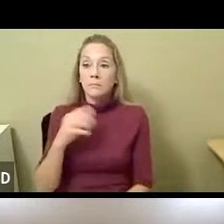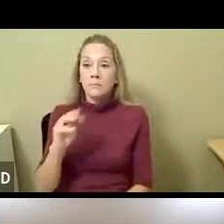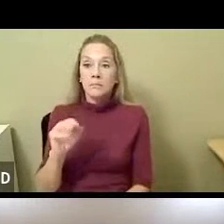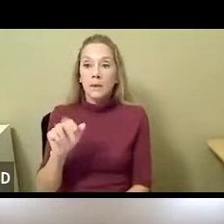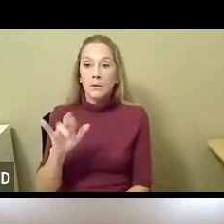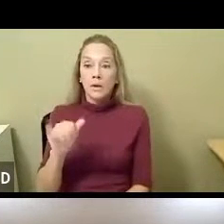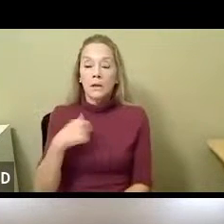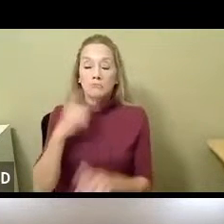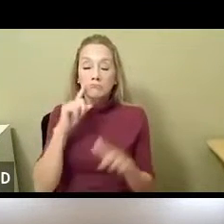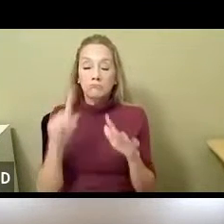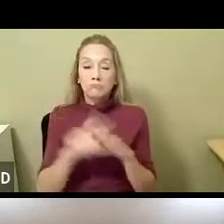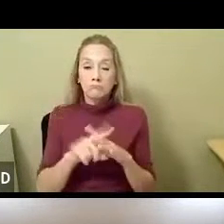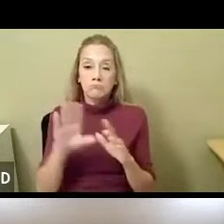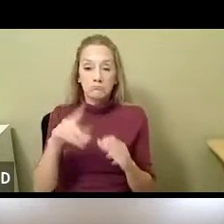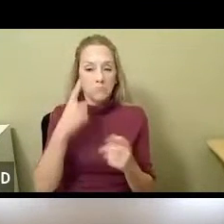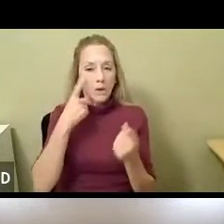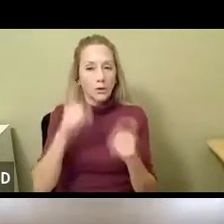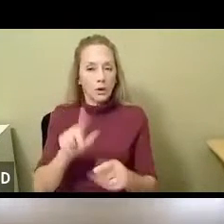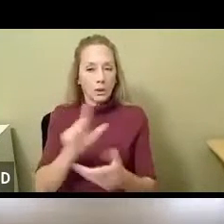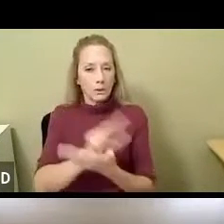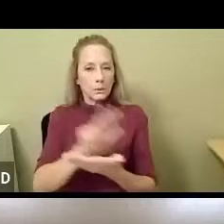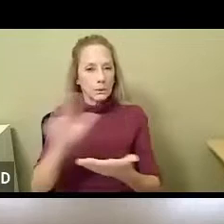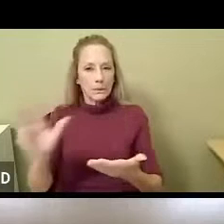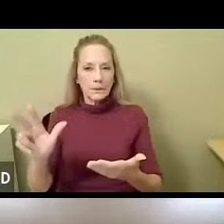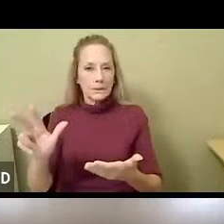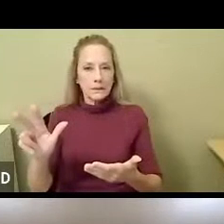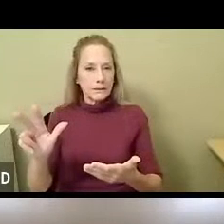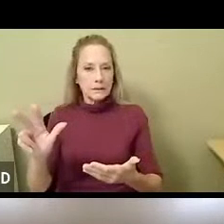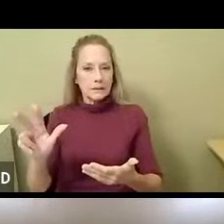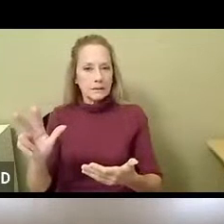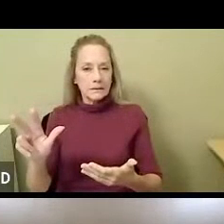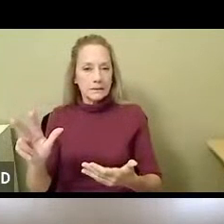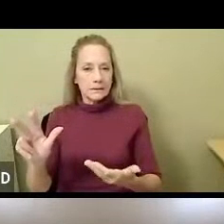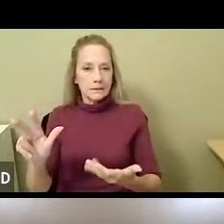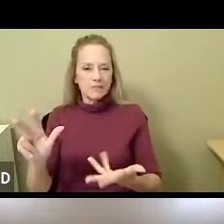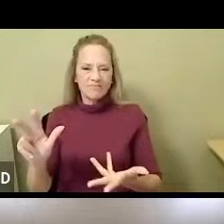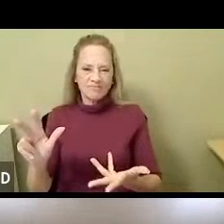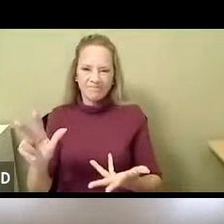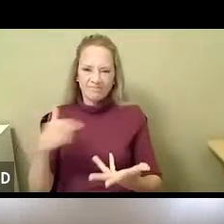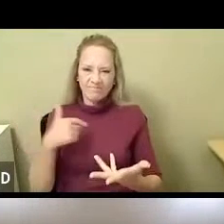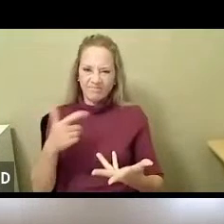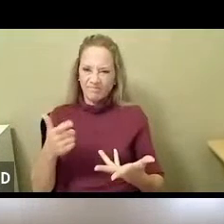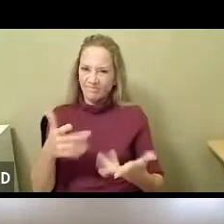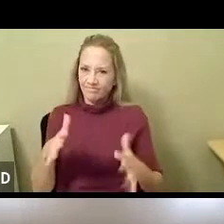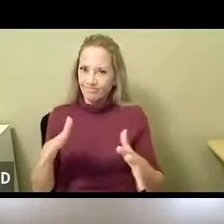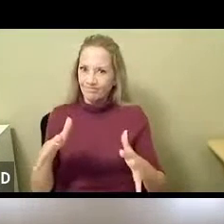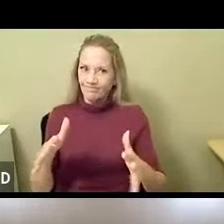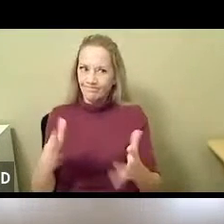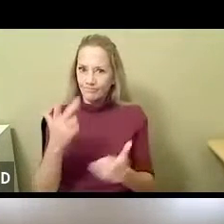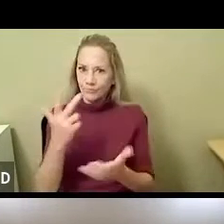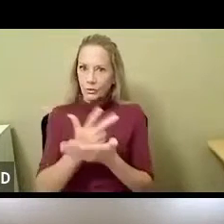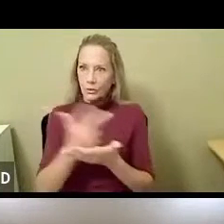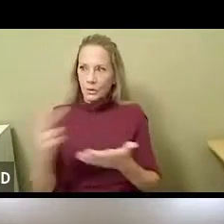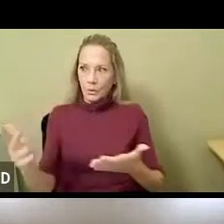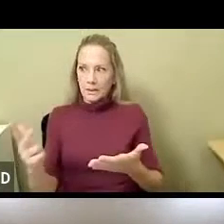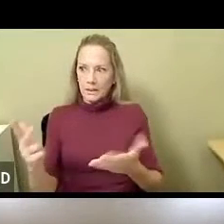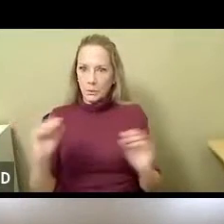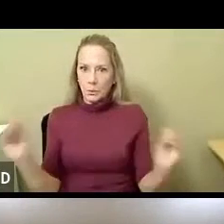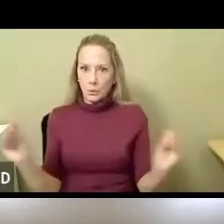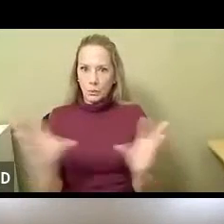came to mind. First of all, I agree. 3 weeks makes me, I'm anxious about a 3-week gap.